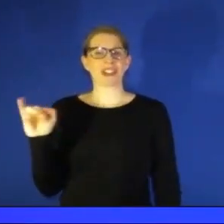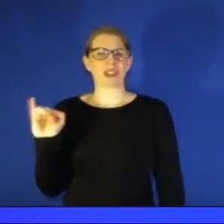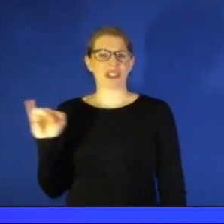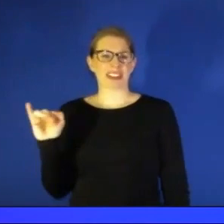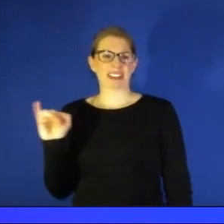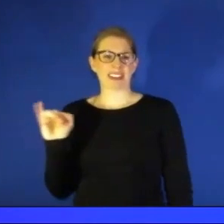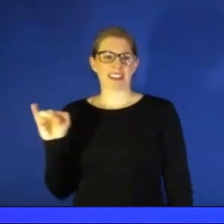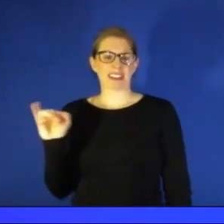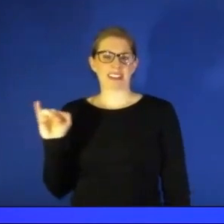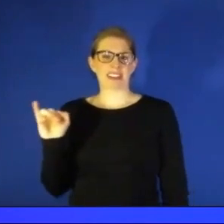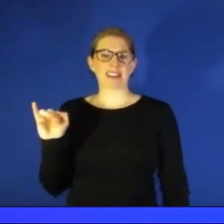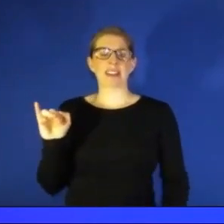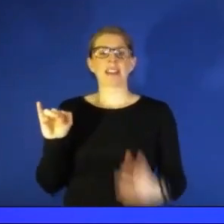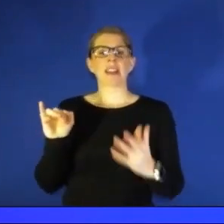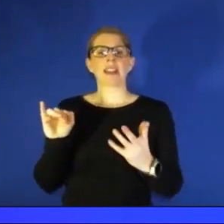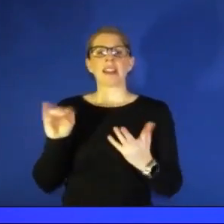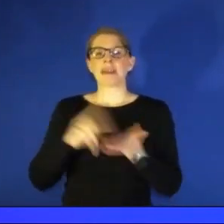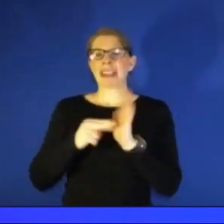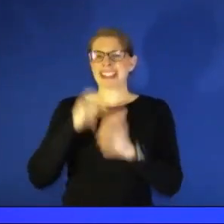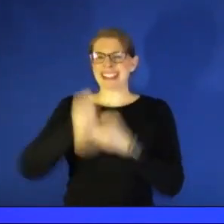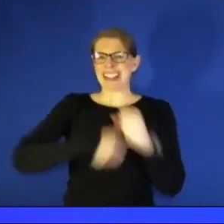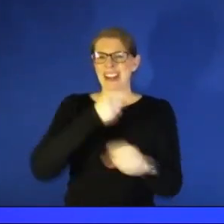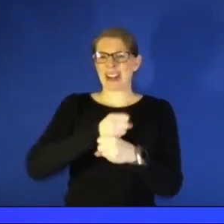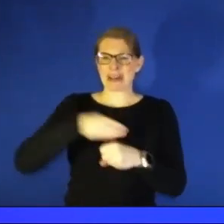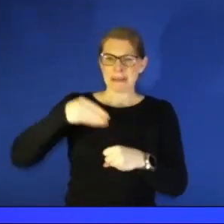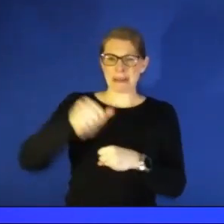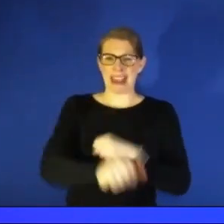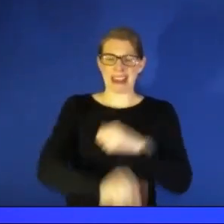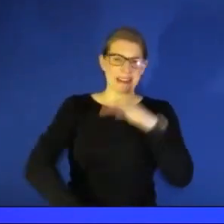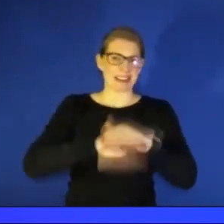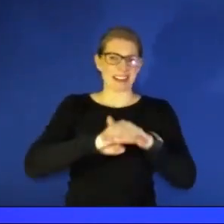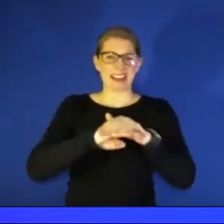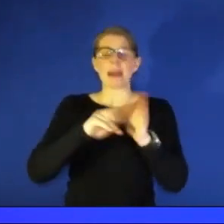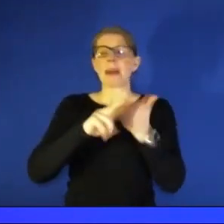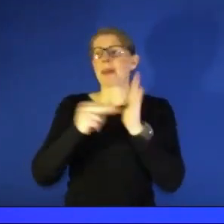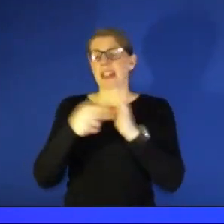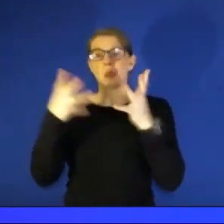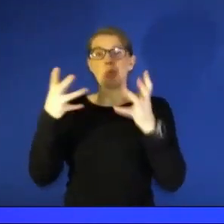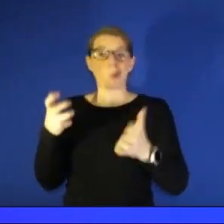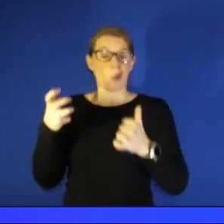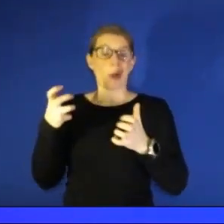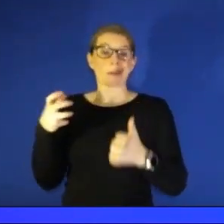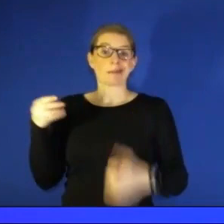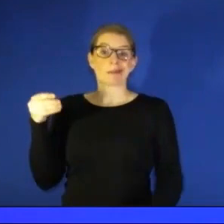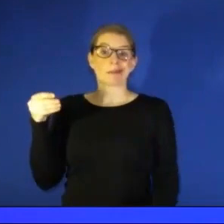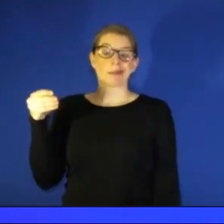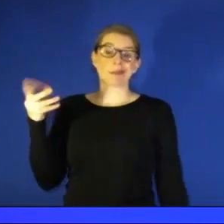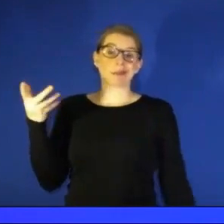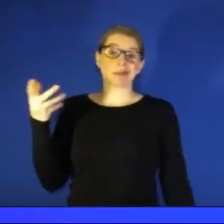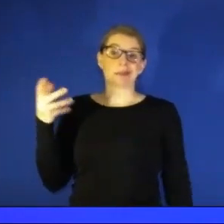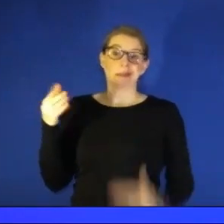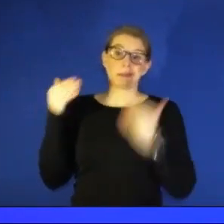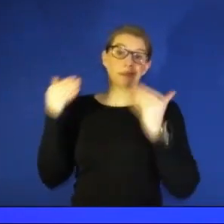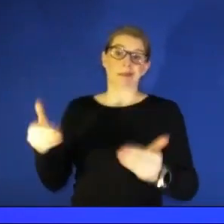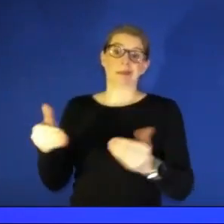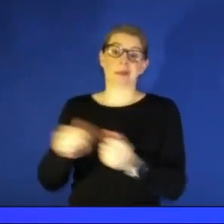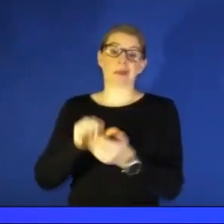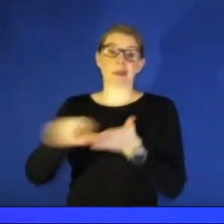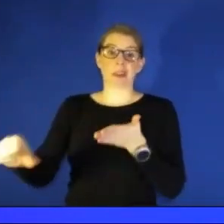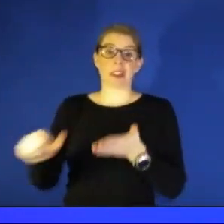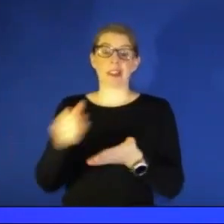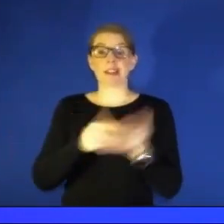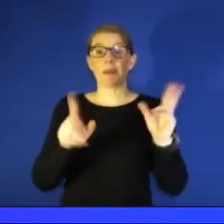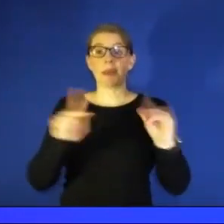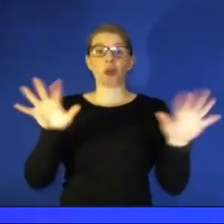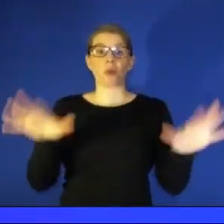met their deductible and they want to get any kind of procedures done before the end of the year. So while some people may be relaxing in